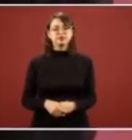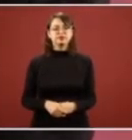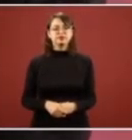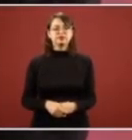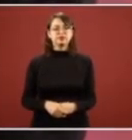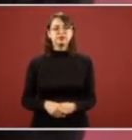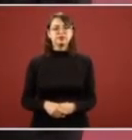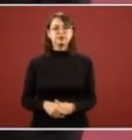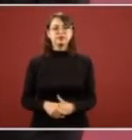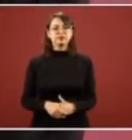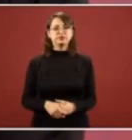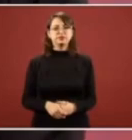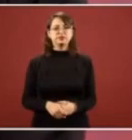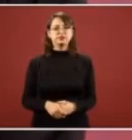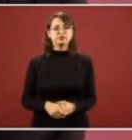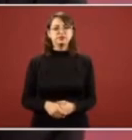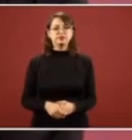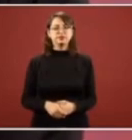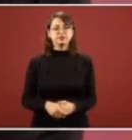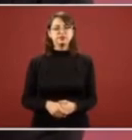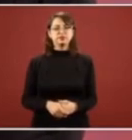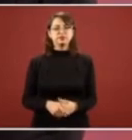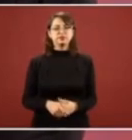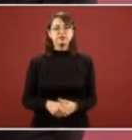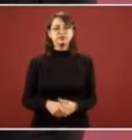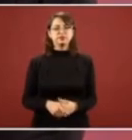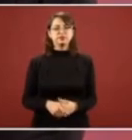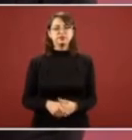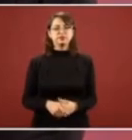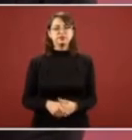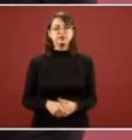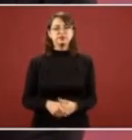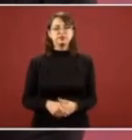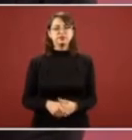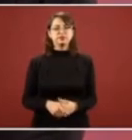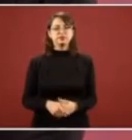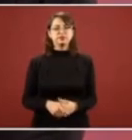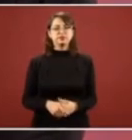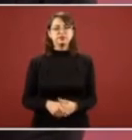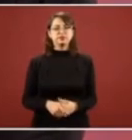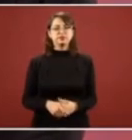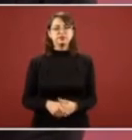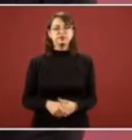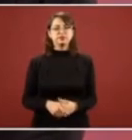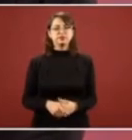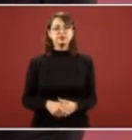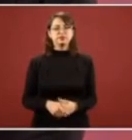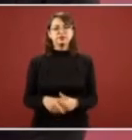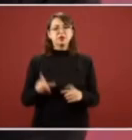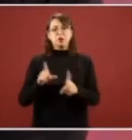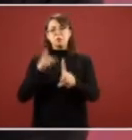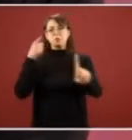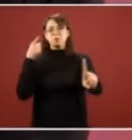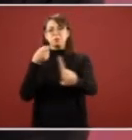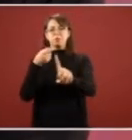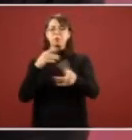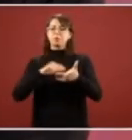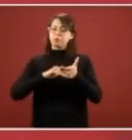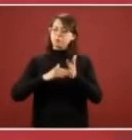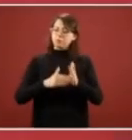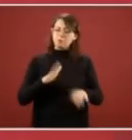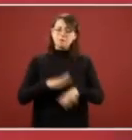es la estrategia principal. That is the principal strategy.